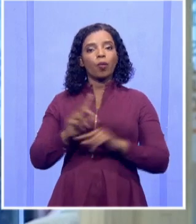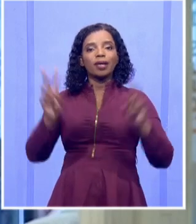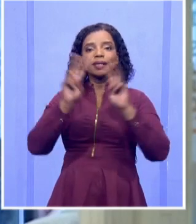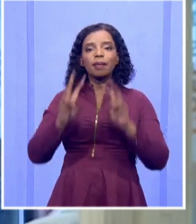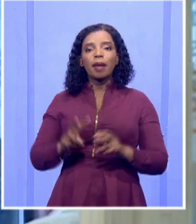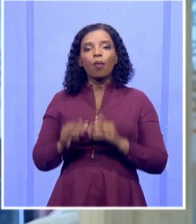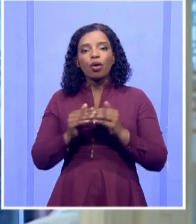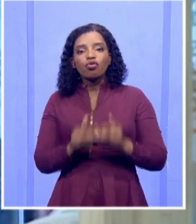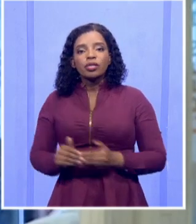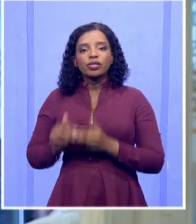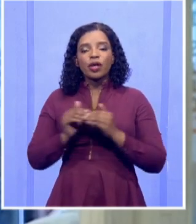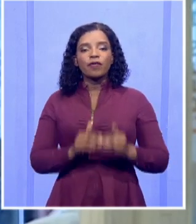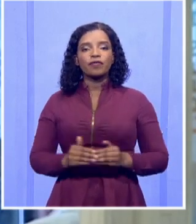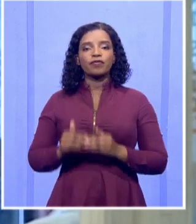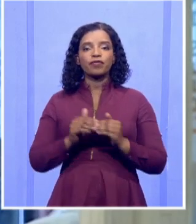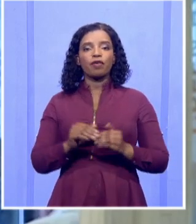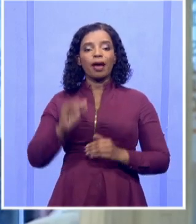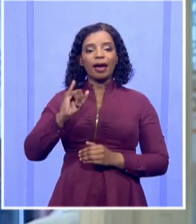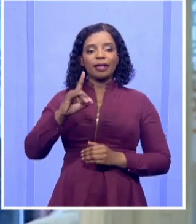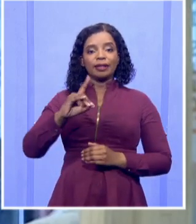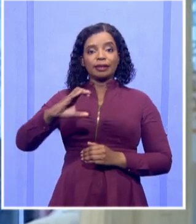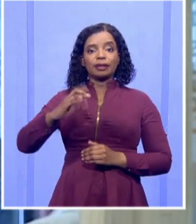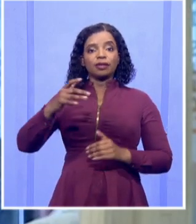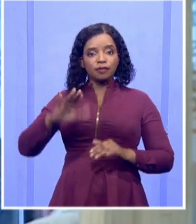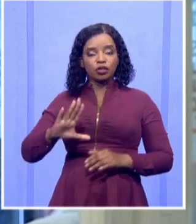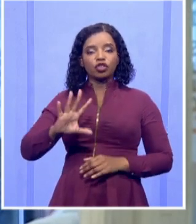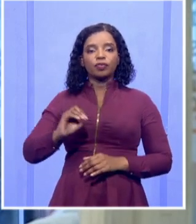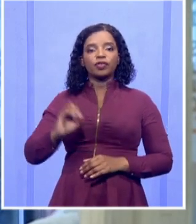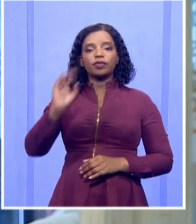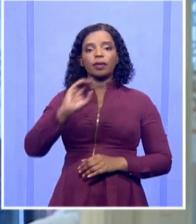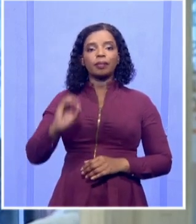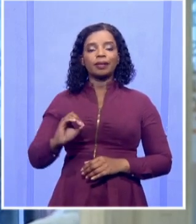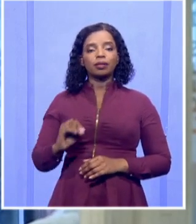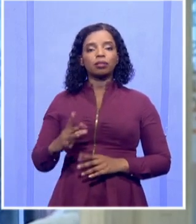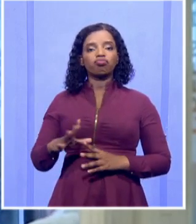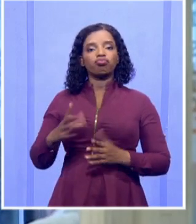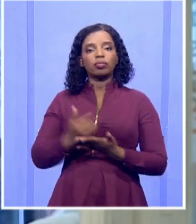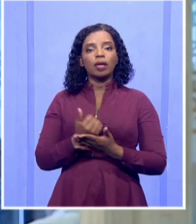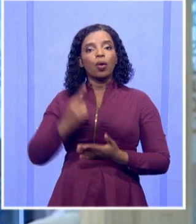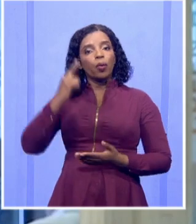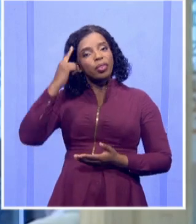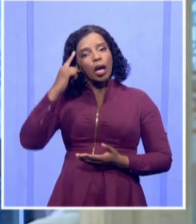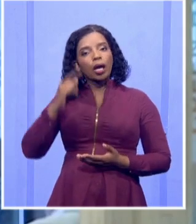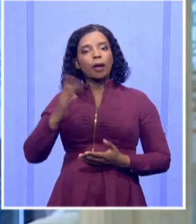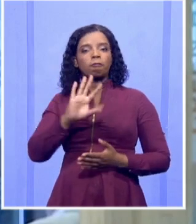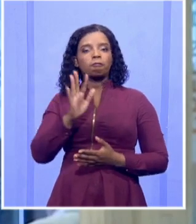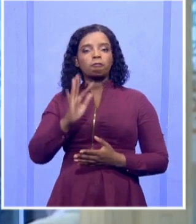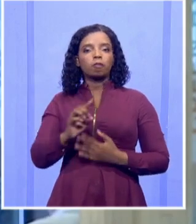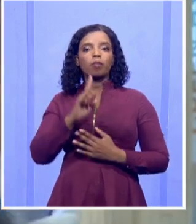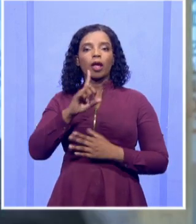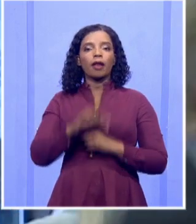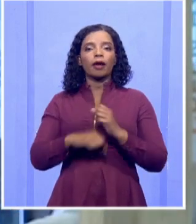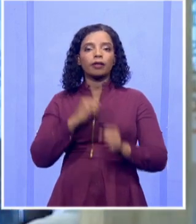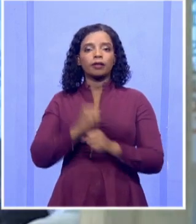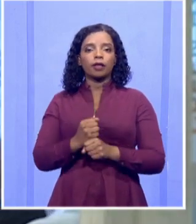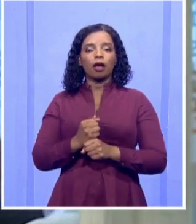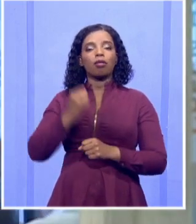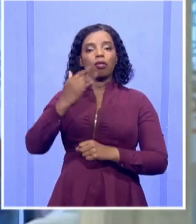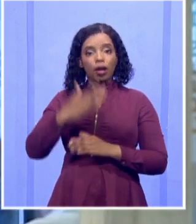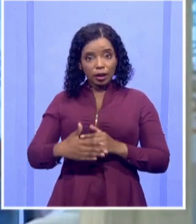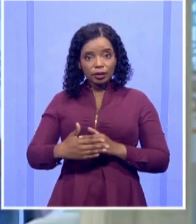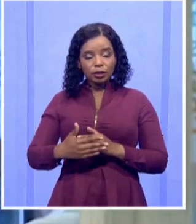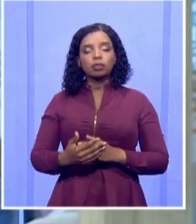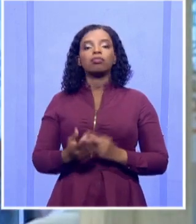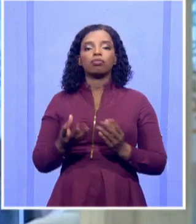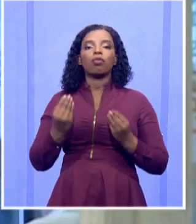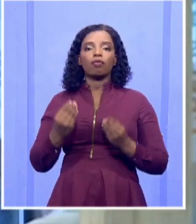The IDC has taken a 50% stake in it. They're expecting to reach financial close by the end of next year, go into